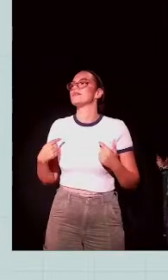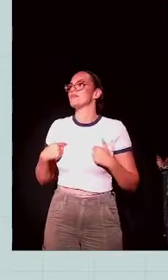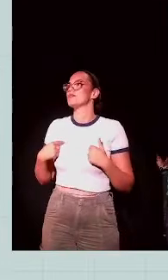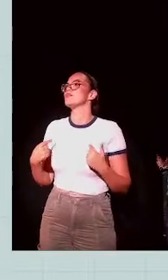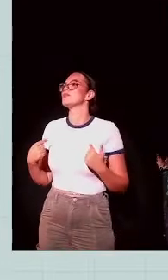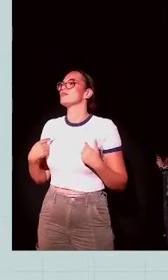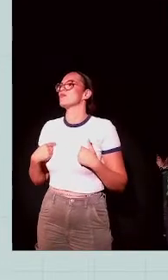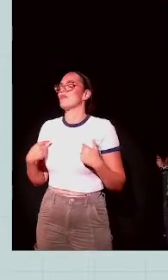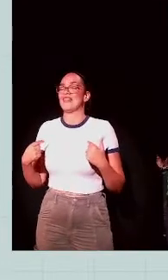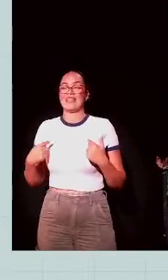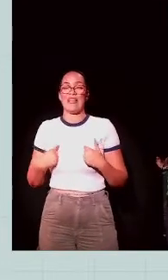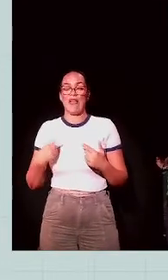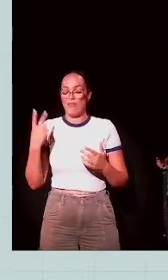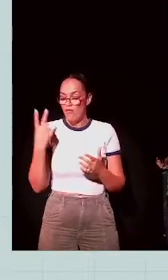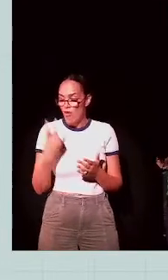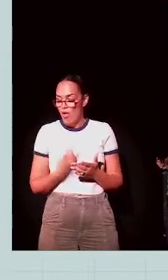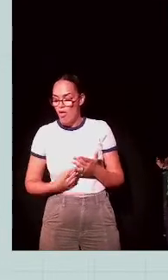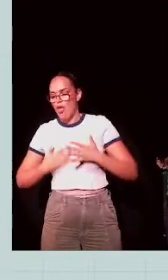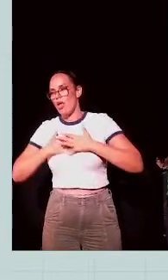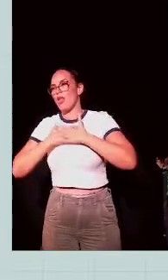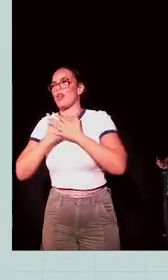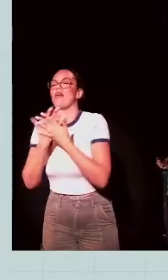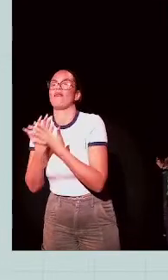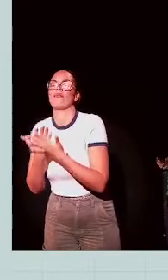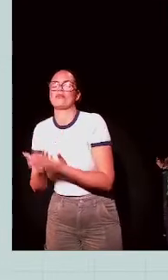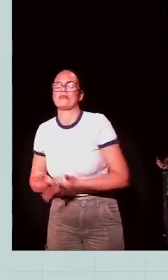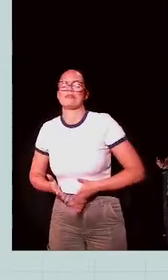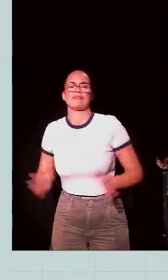don't wanna fall in love.